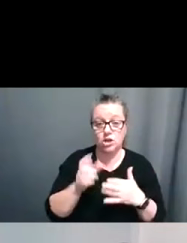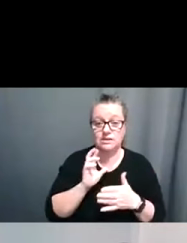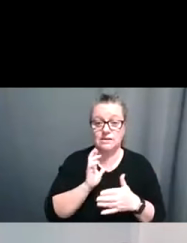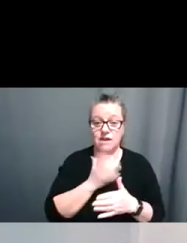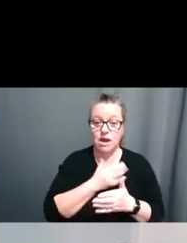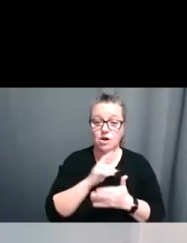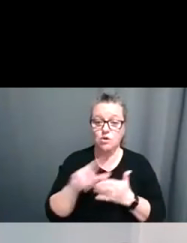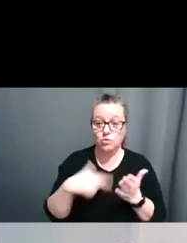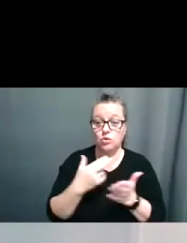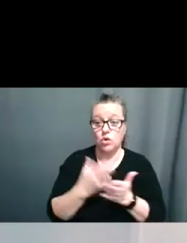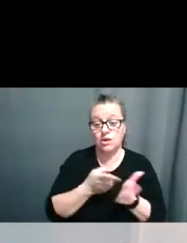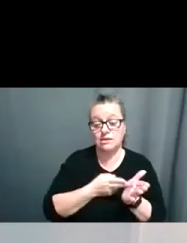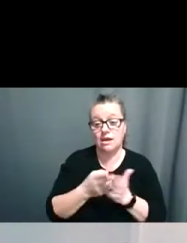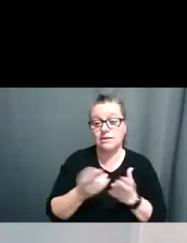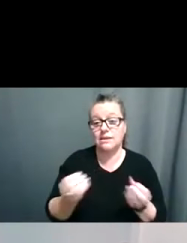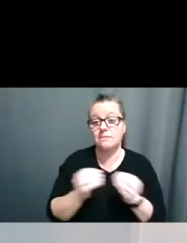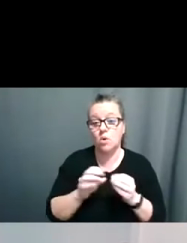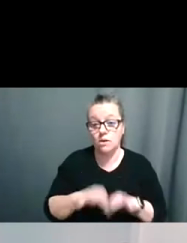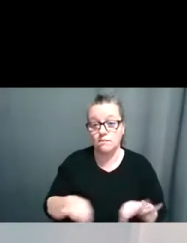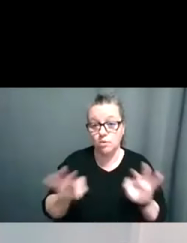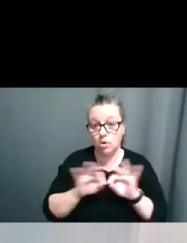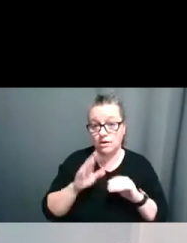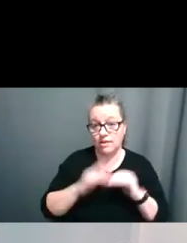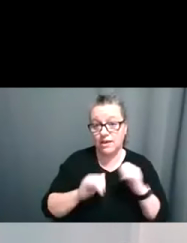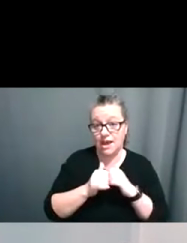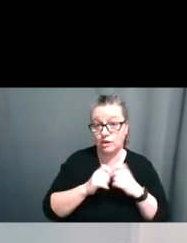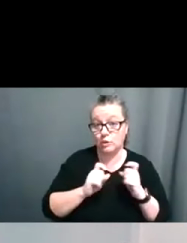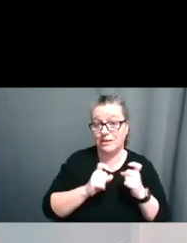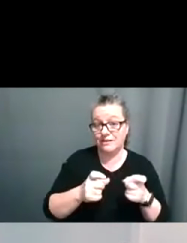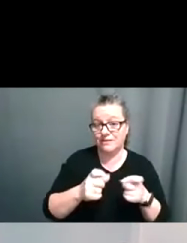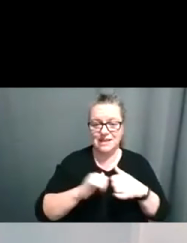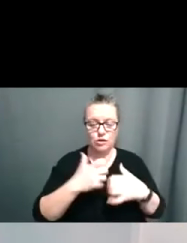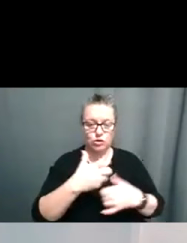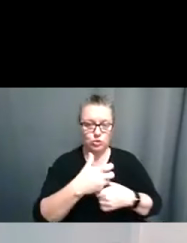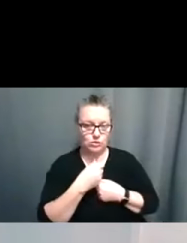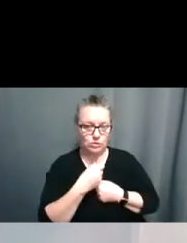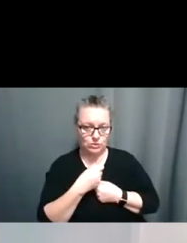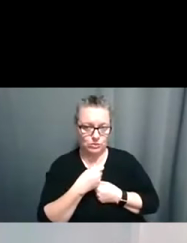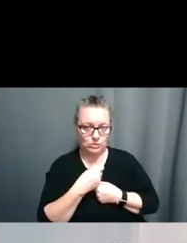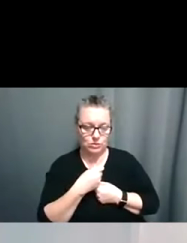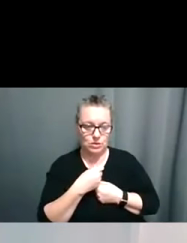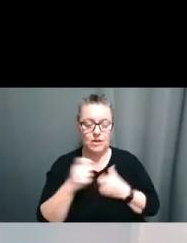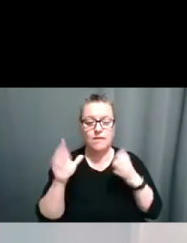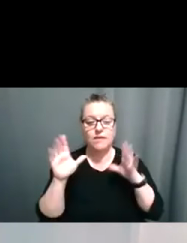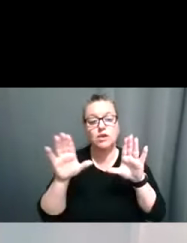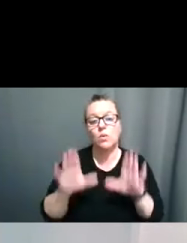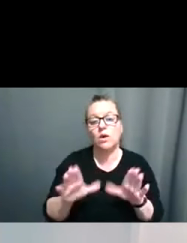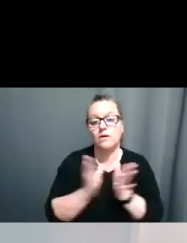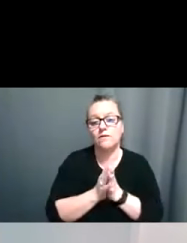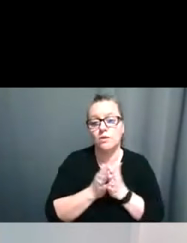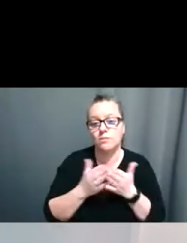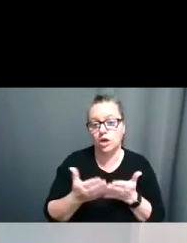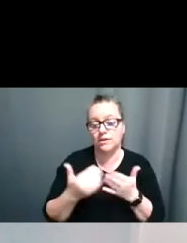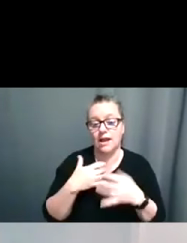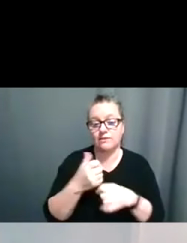is honestly even more important than how you give feedback, and that's how you take it. There's a wonderful book that I have drawn some of the